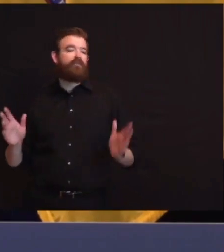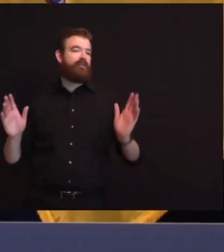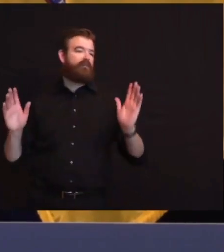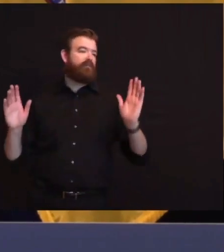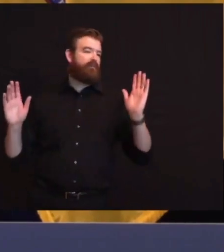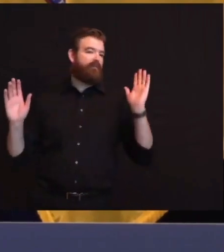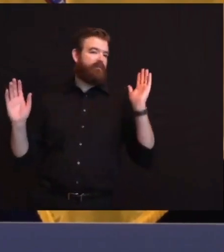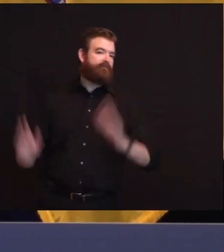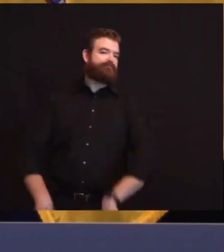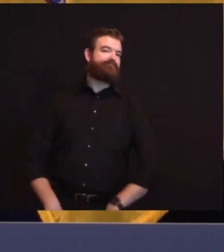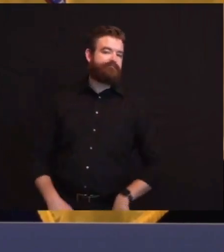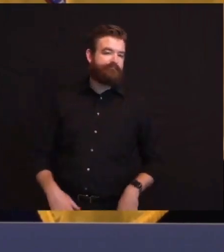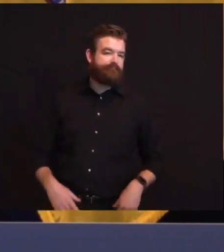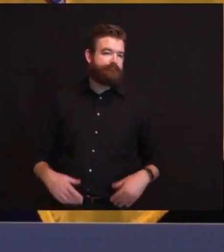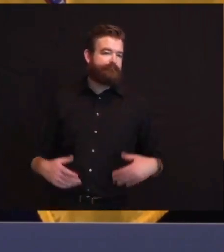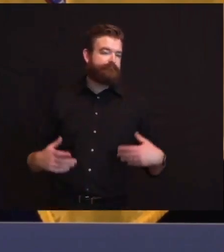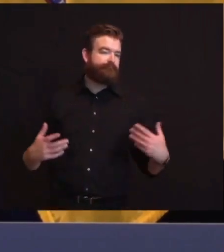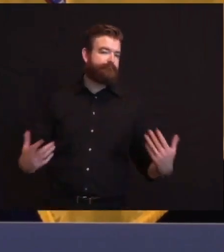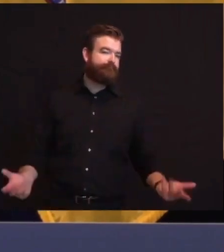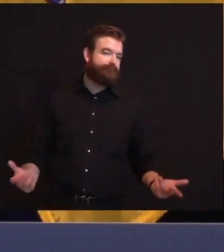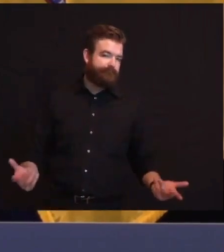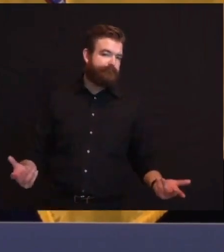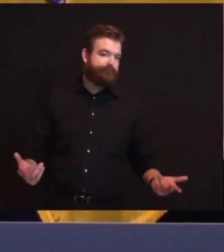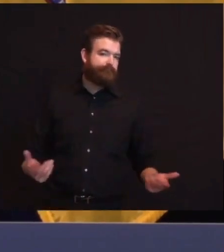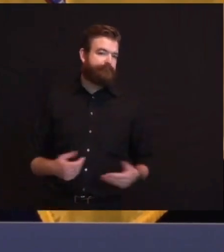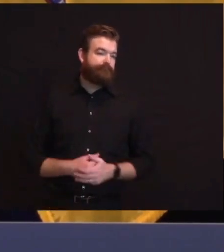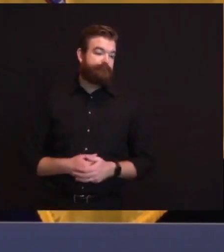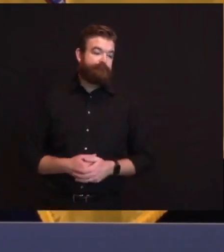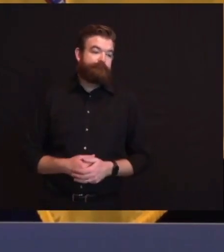change of course that's available to them. And I think that's awful.